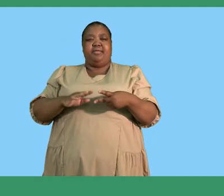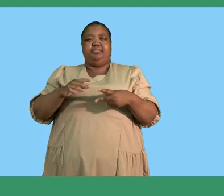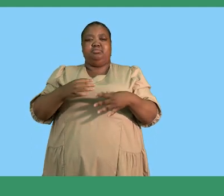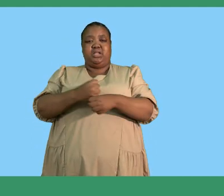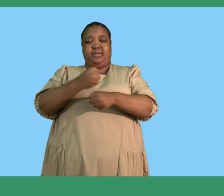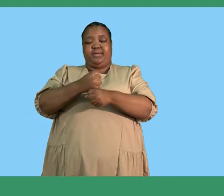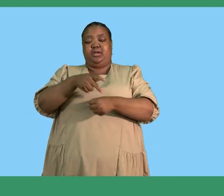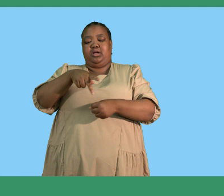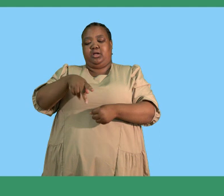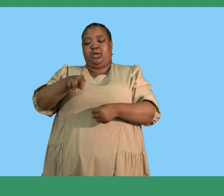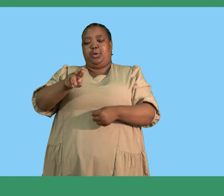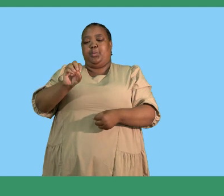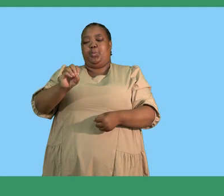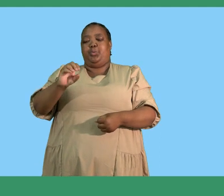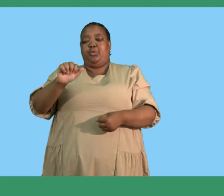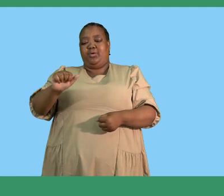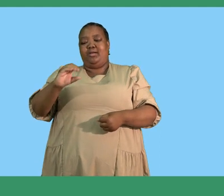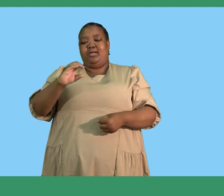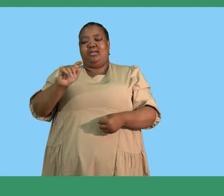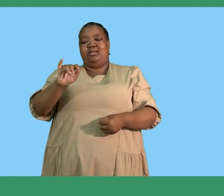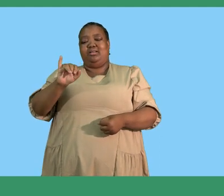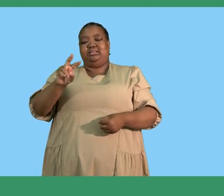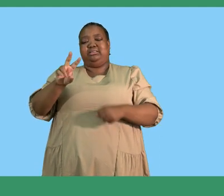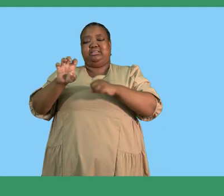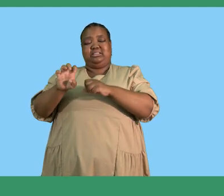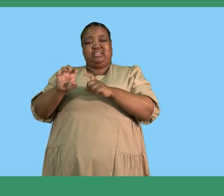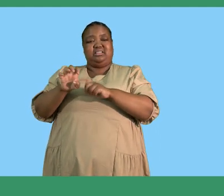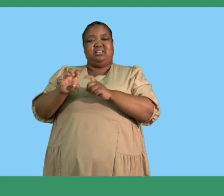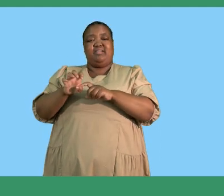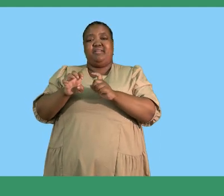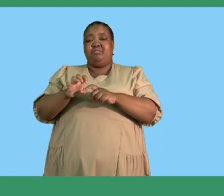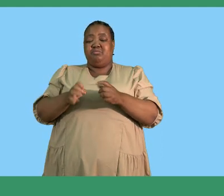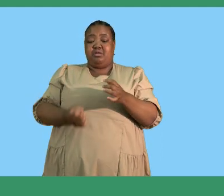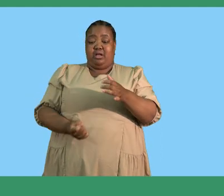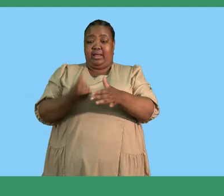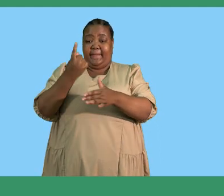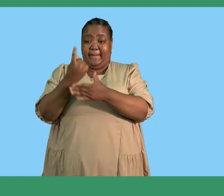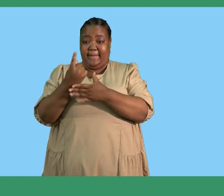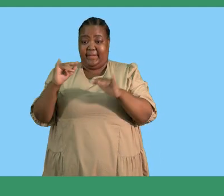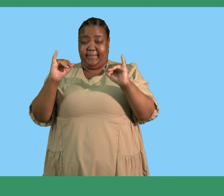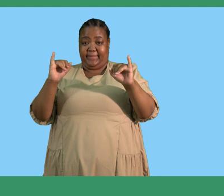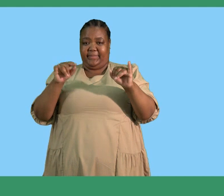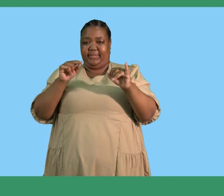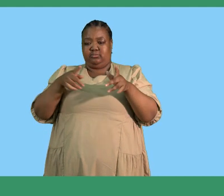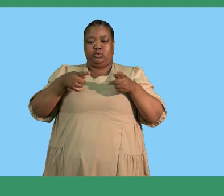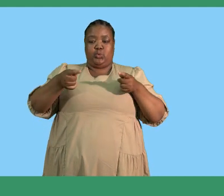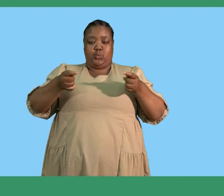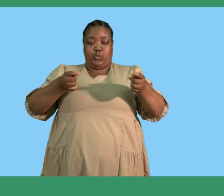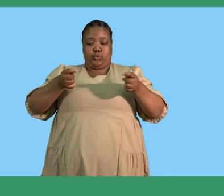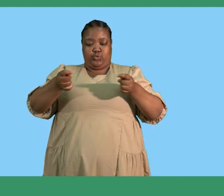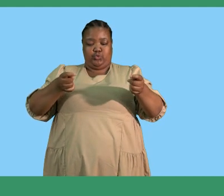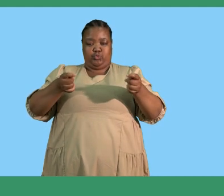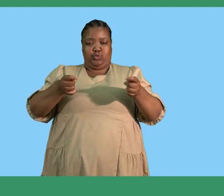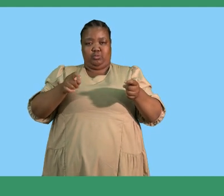which is simply described as controlling a situation rather than just responding to it when it happens.